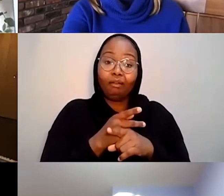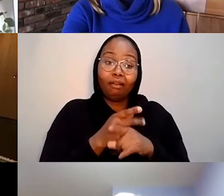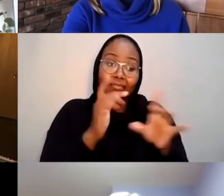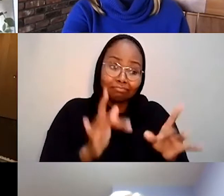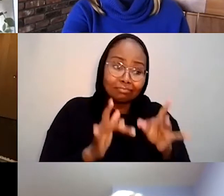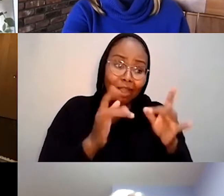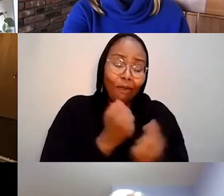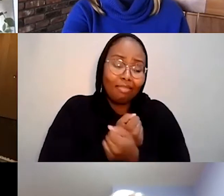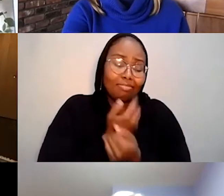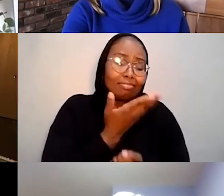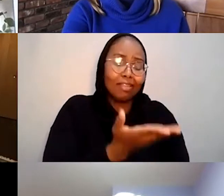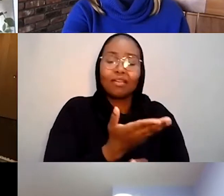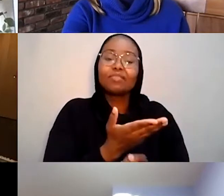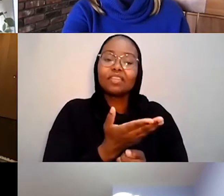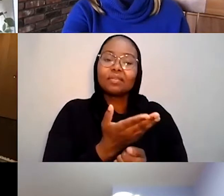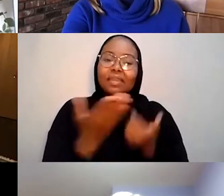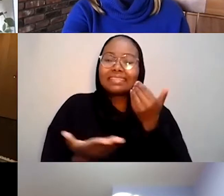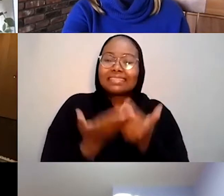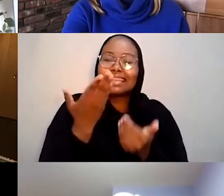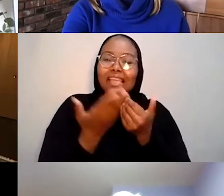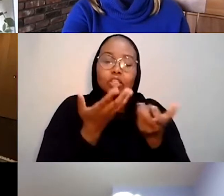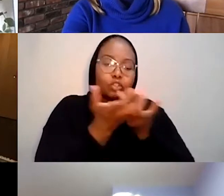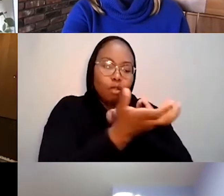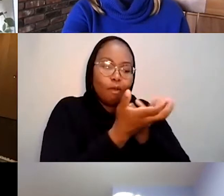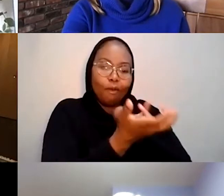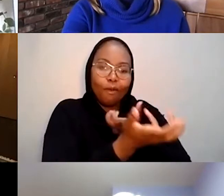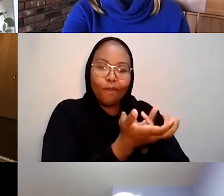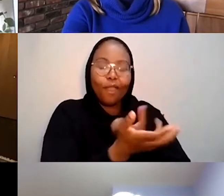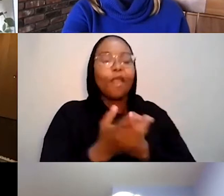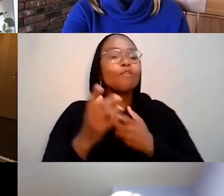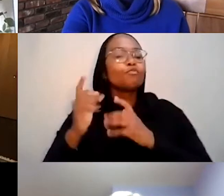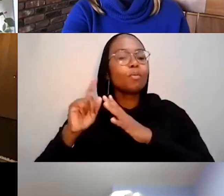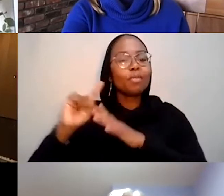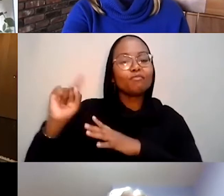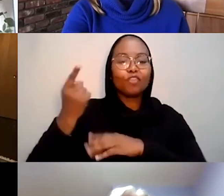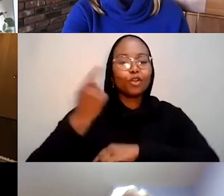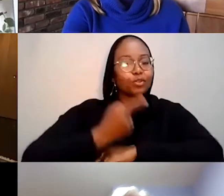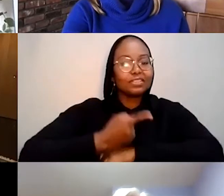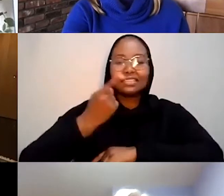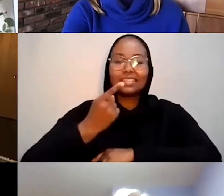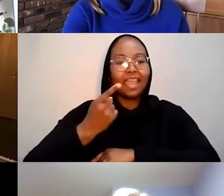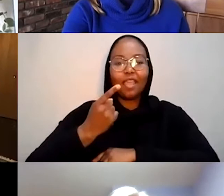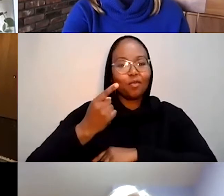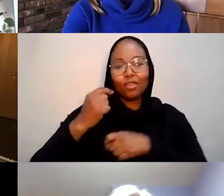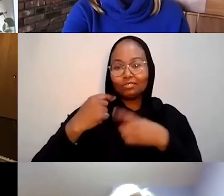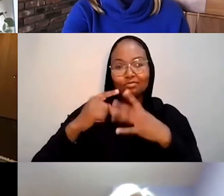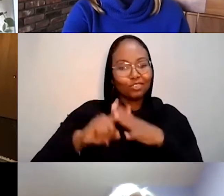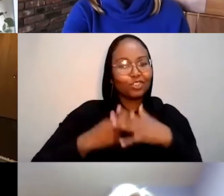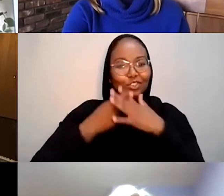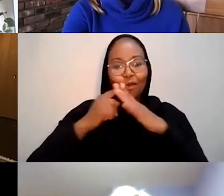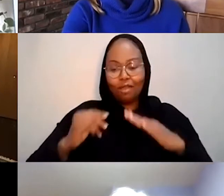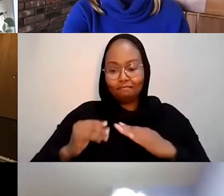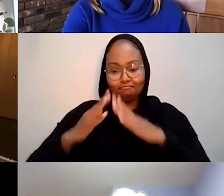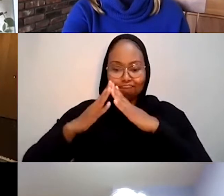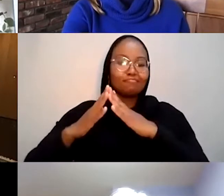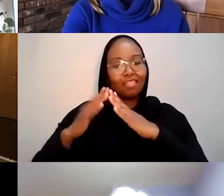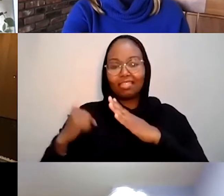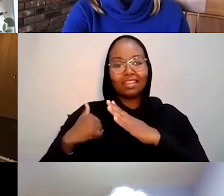I had this dream till today, that's been the premise of everything we do. And I'd like to